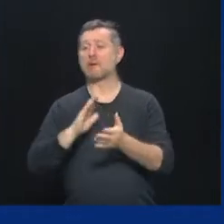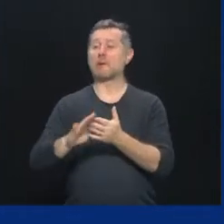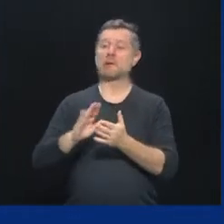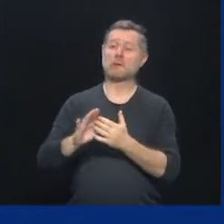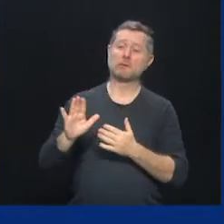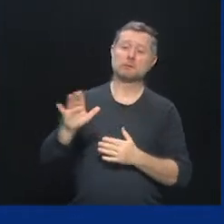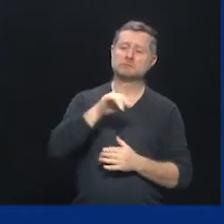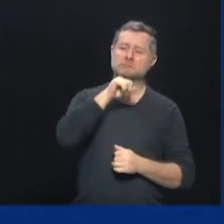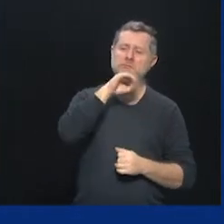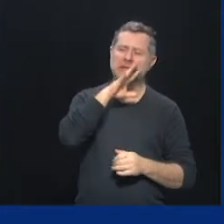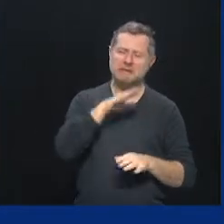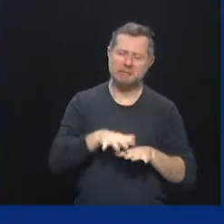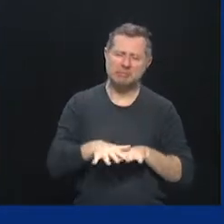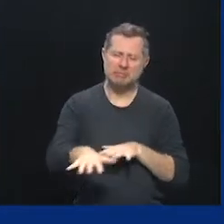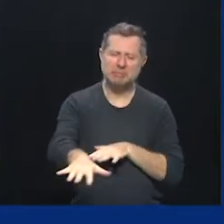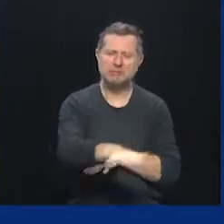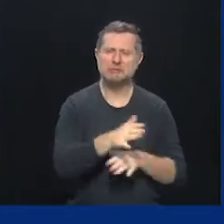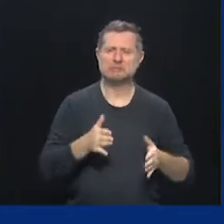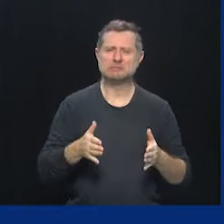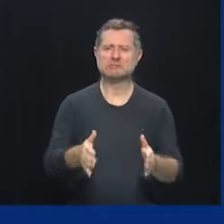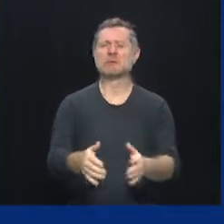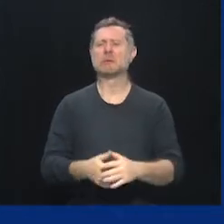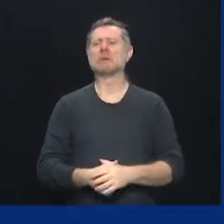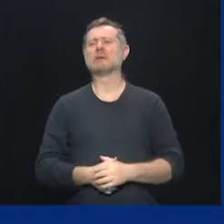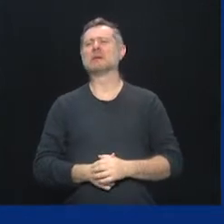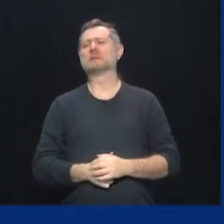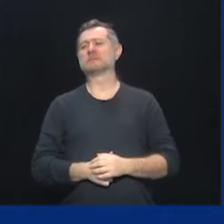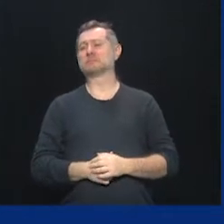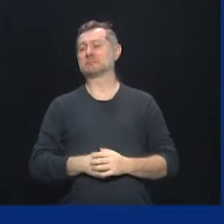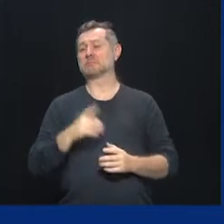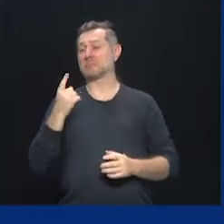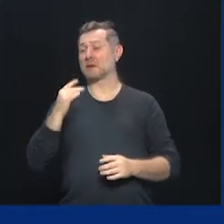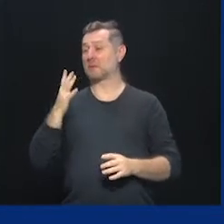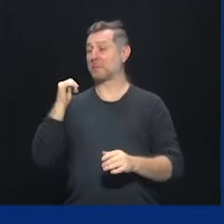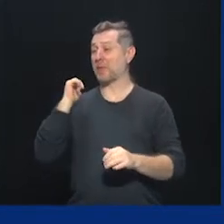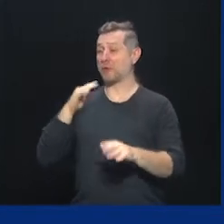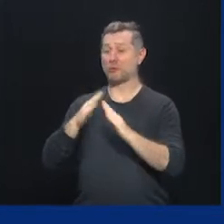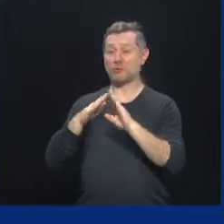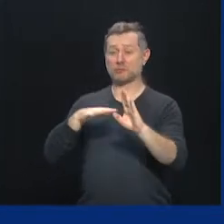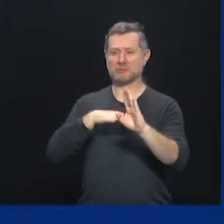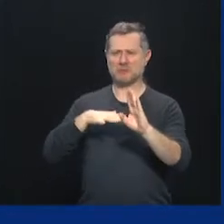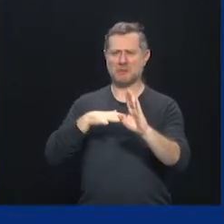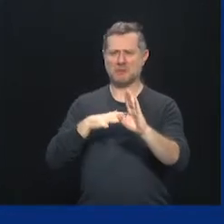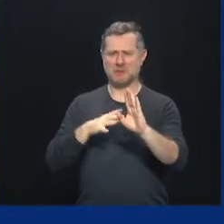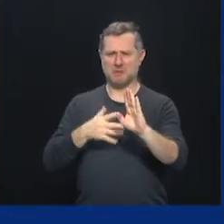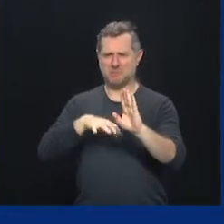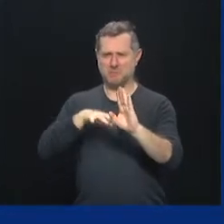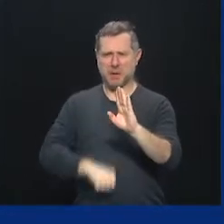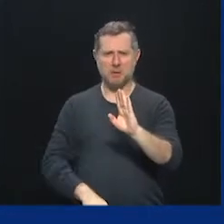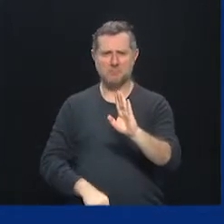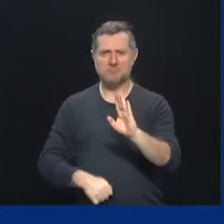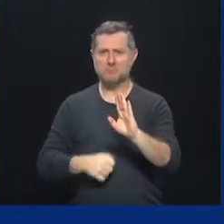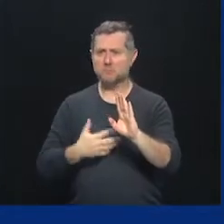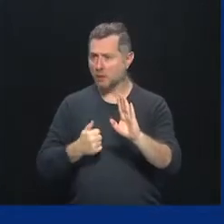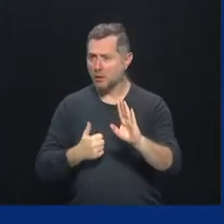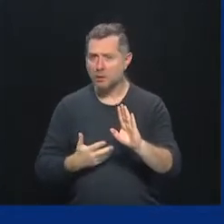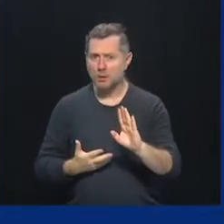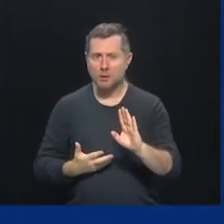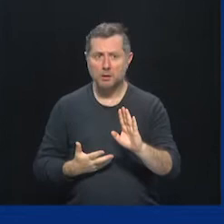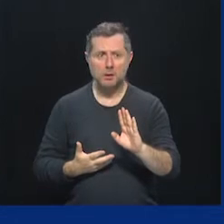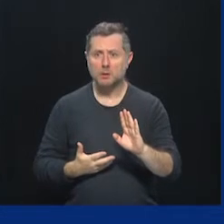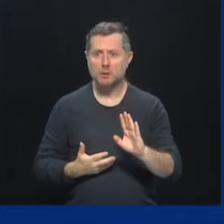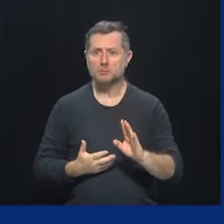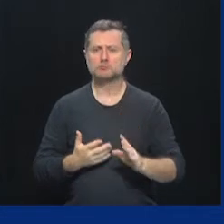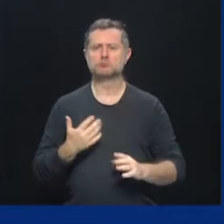see literally a backyard that is missing. It doesn't exist anymore. It's really heartbreaking to see what people have gone